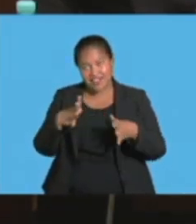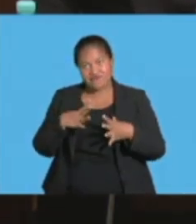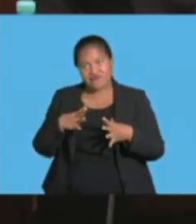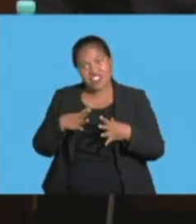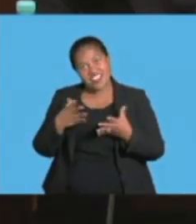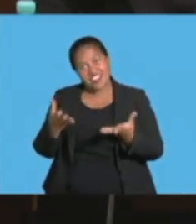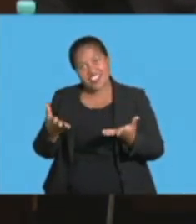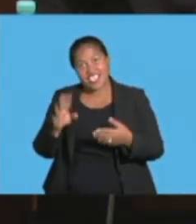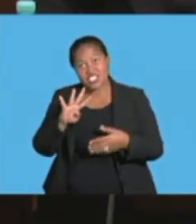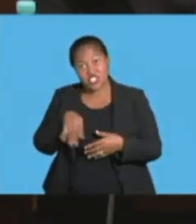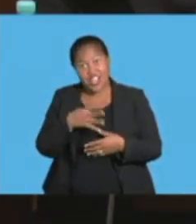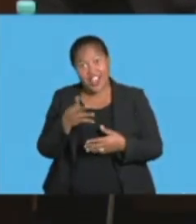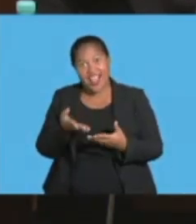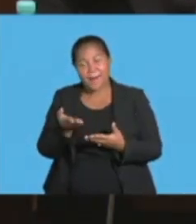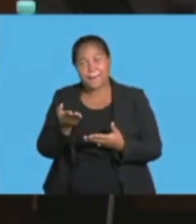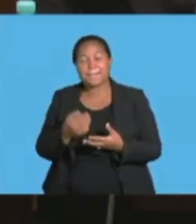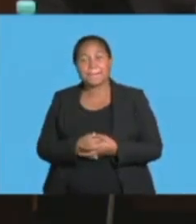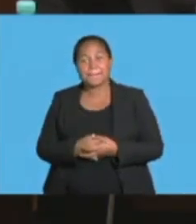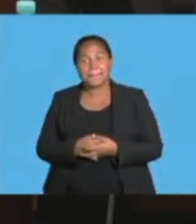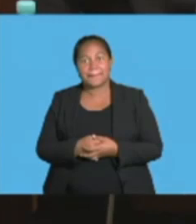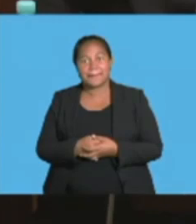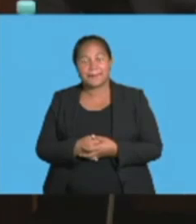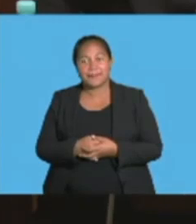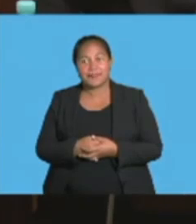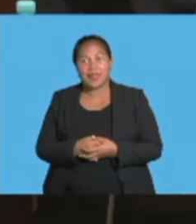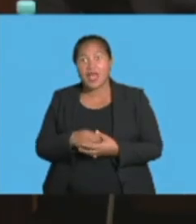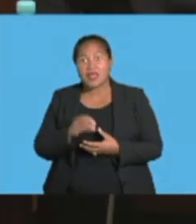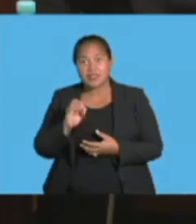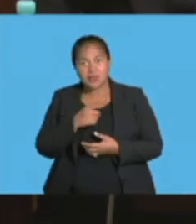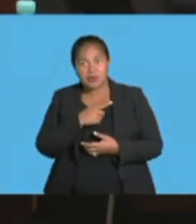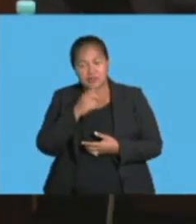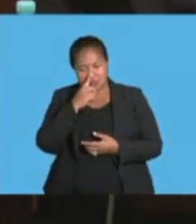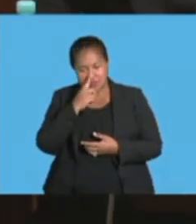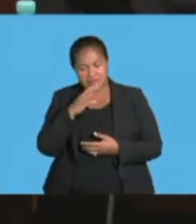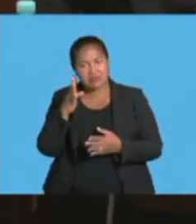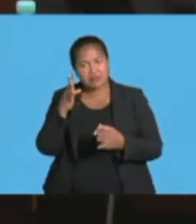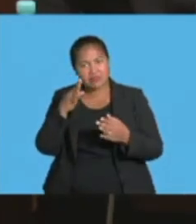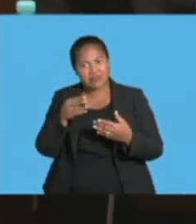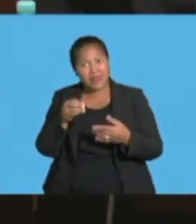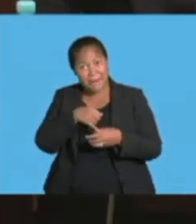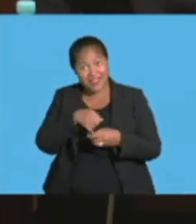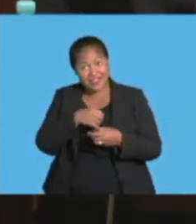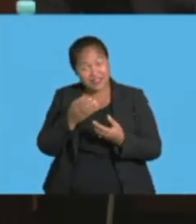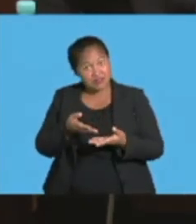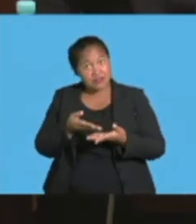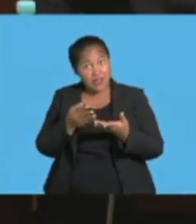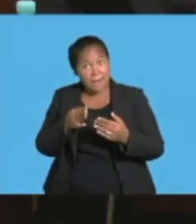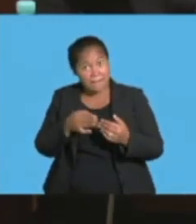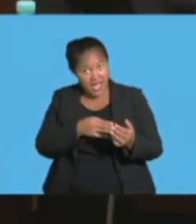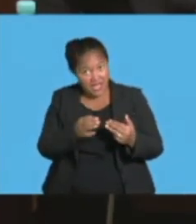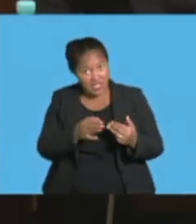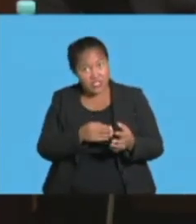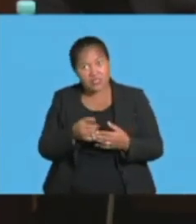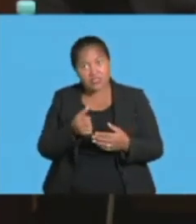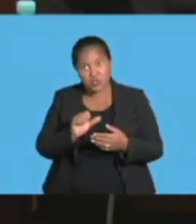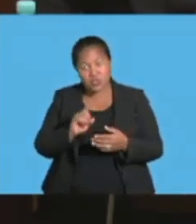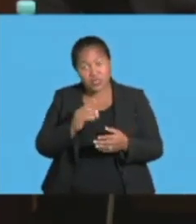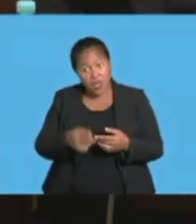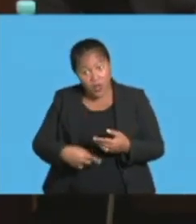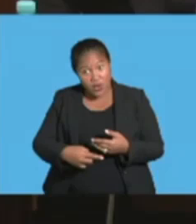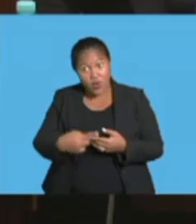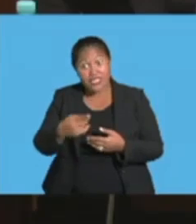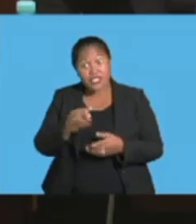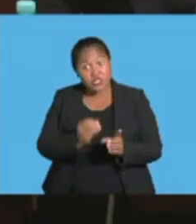NCDs in the community, and we're actually being able to manage them with medicines, and as they continue to grow with the NCD,